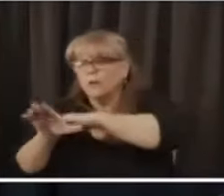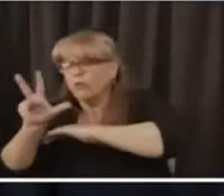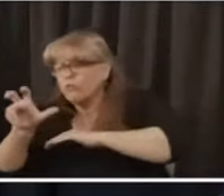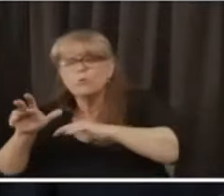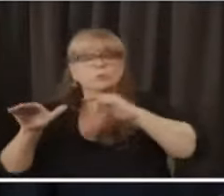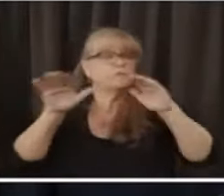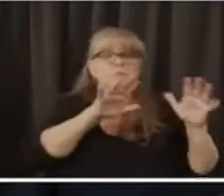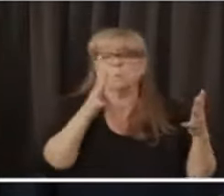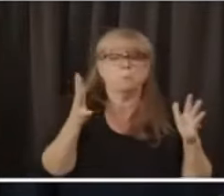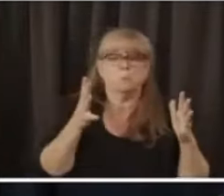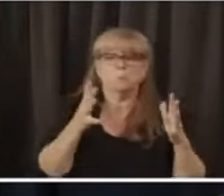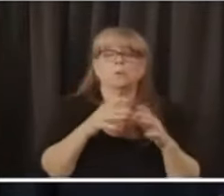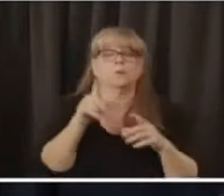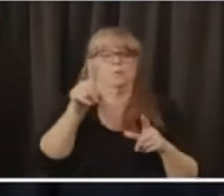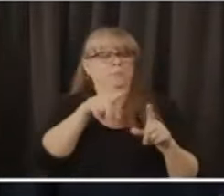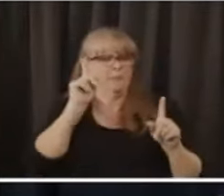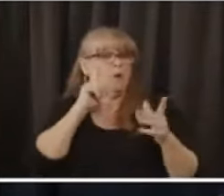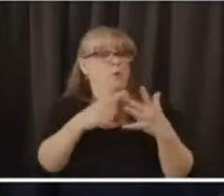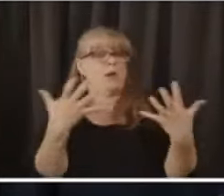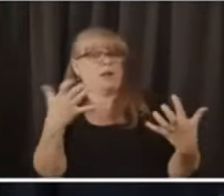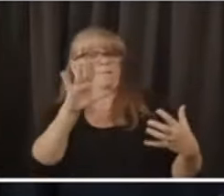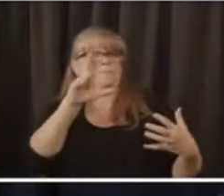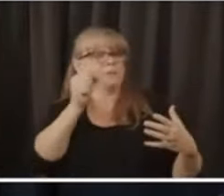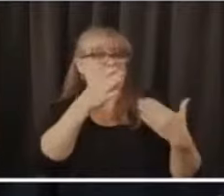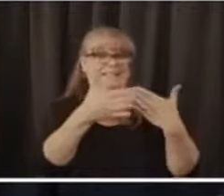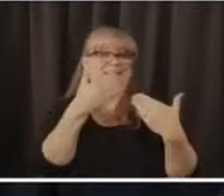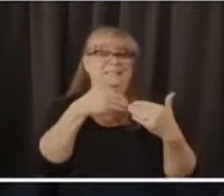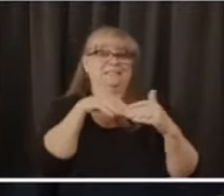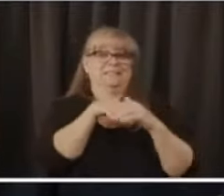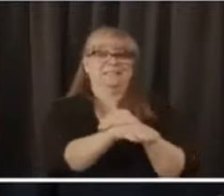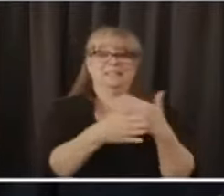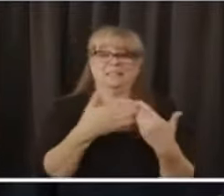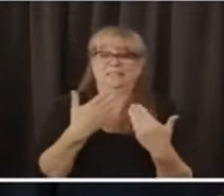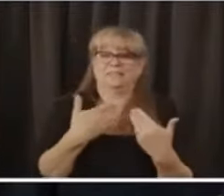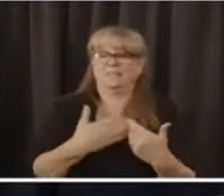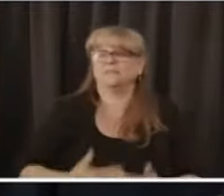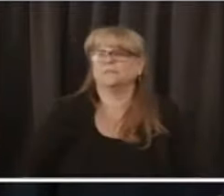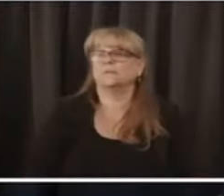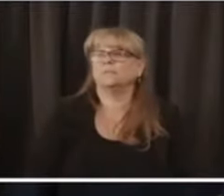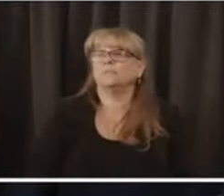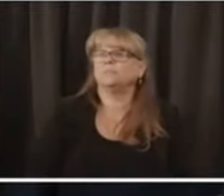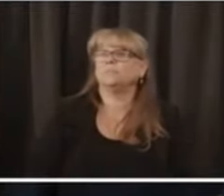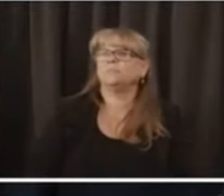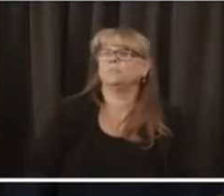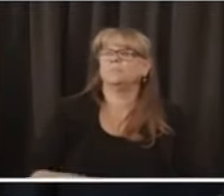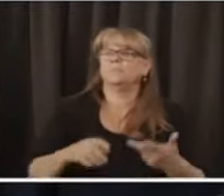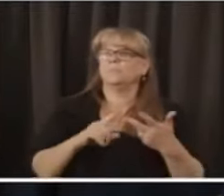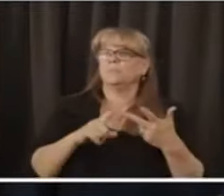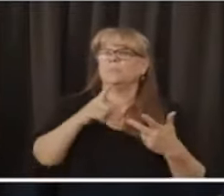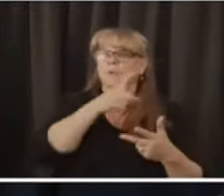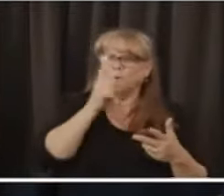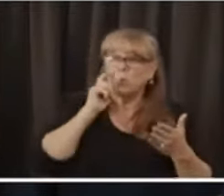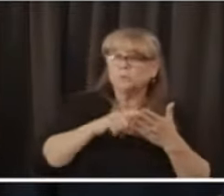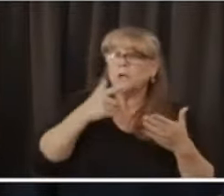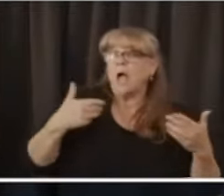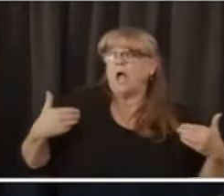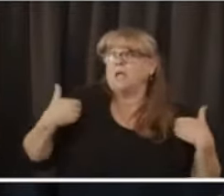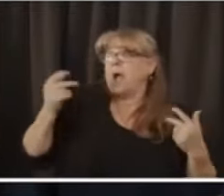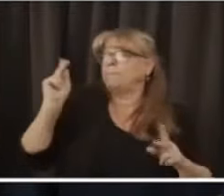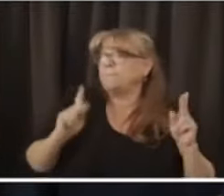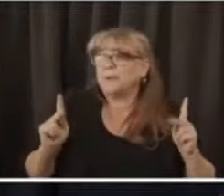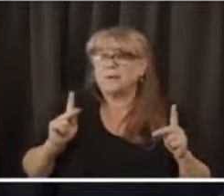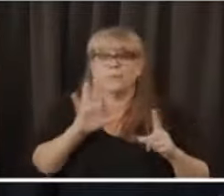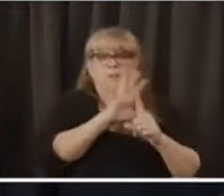for. And then just looking at the number of young people that we're seeing in the state test positive for COVID, is it time